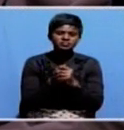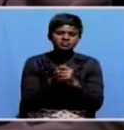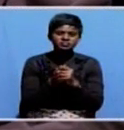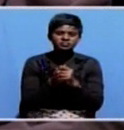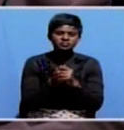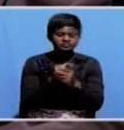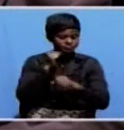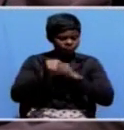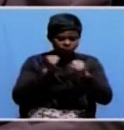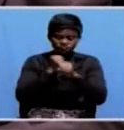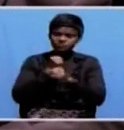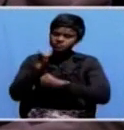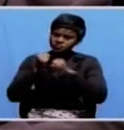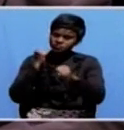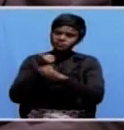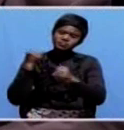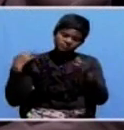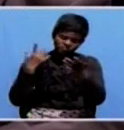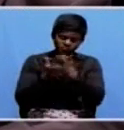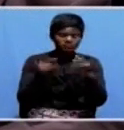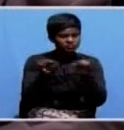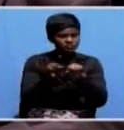over the years, even now,